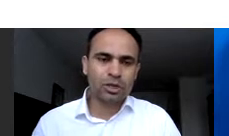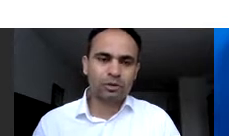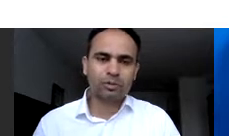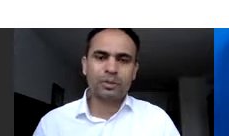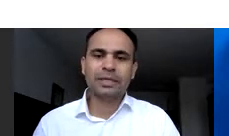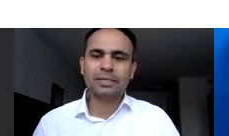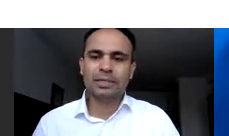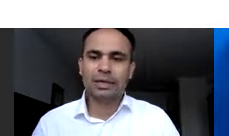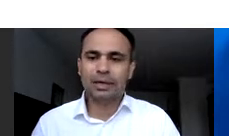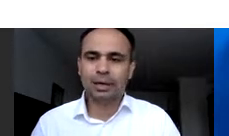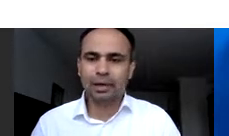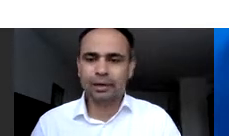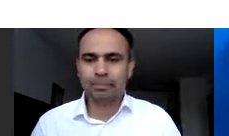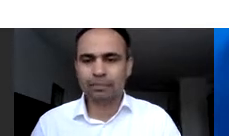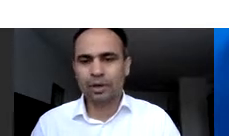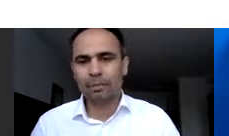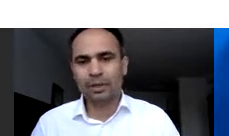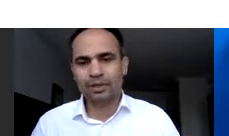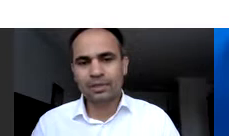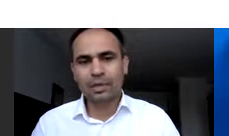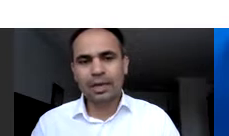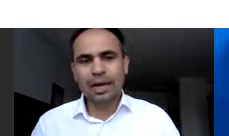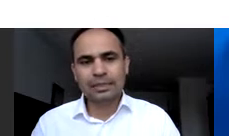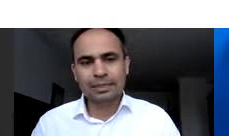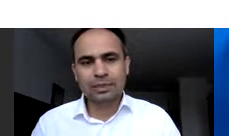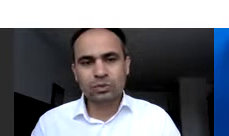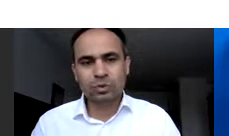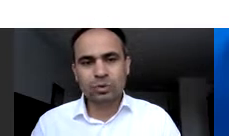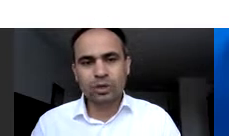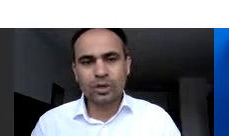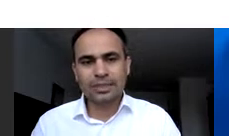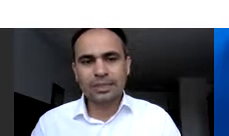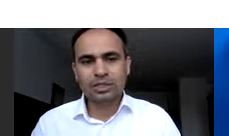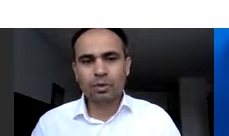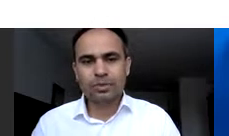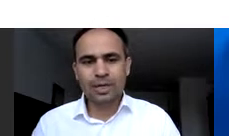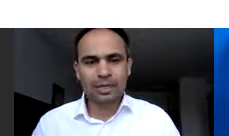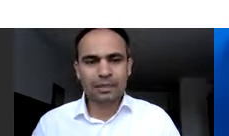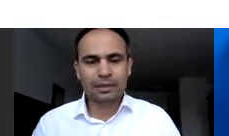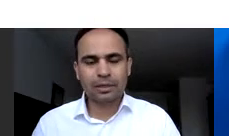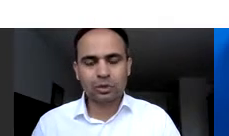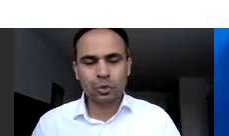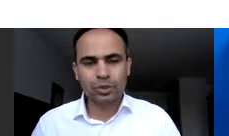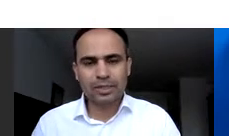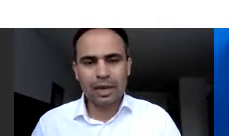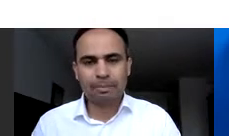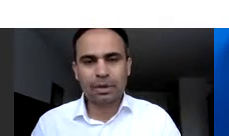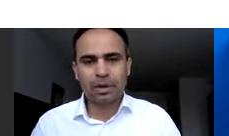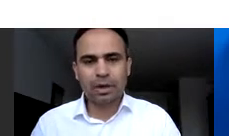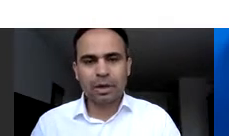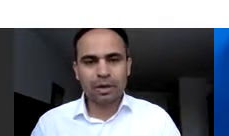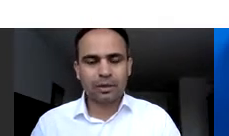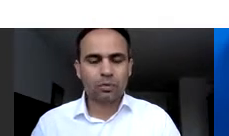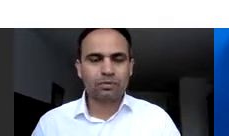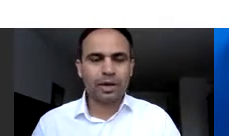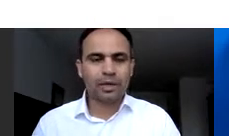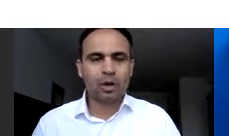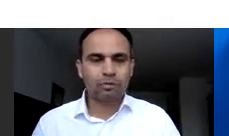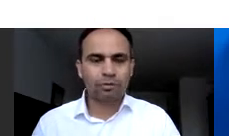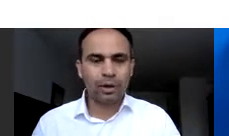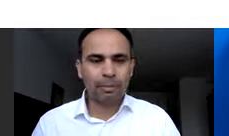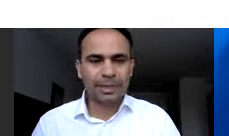practice notes. If not, please please access this through the UNSDG website under the resources tab.